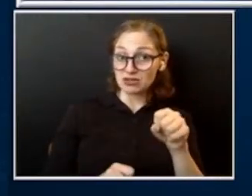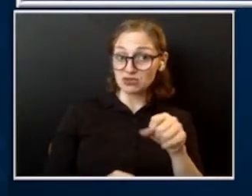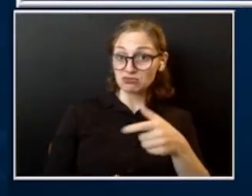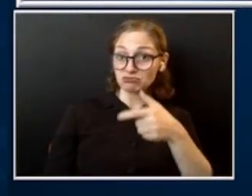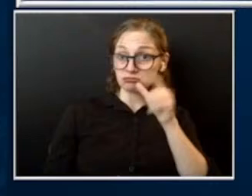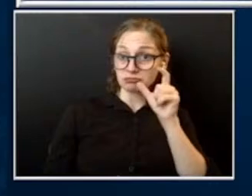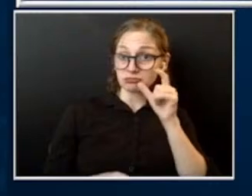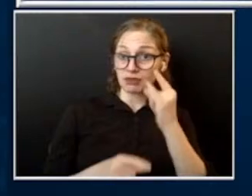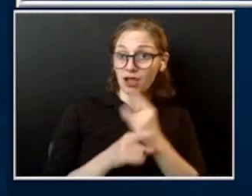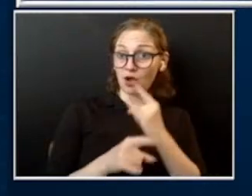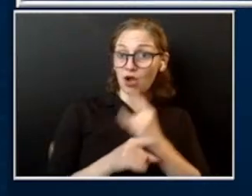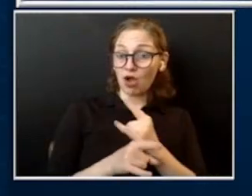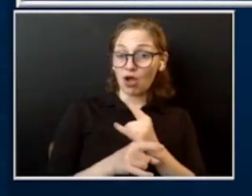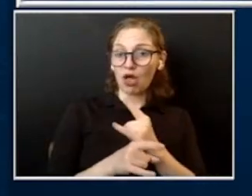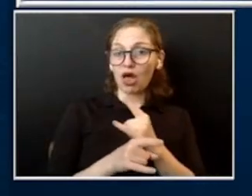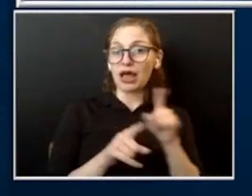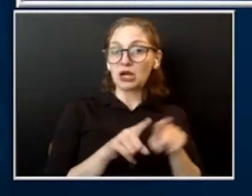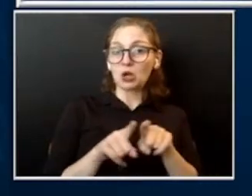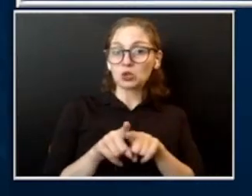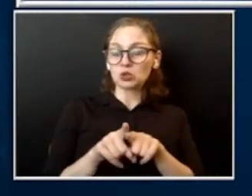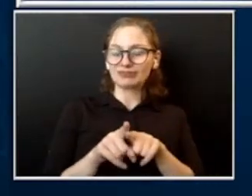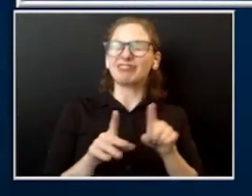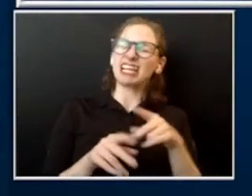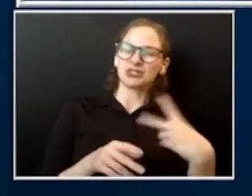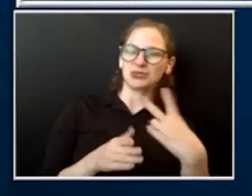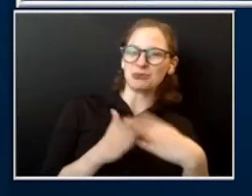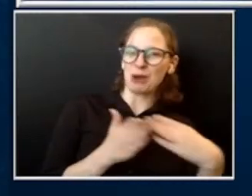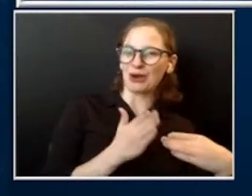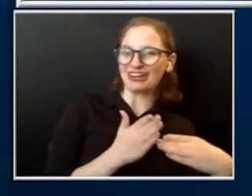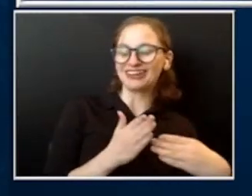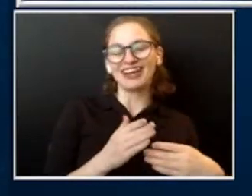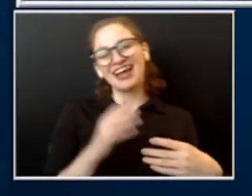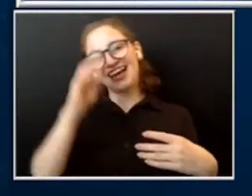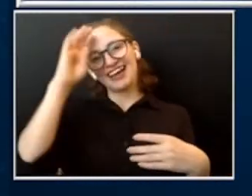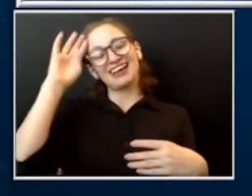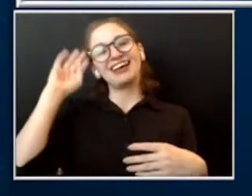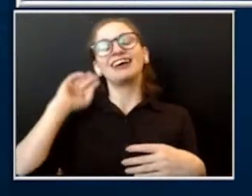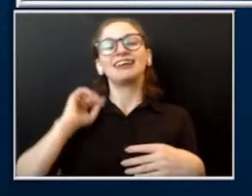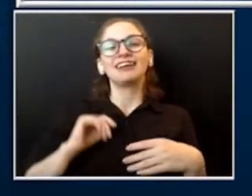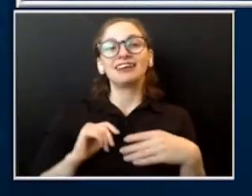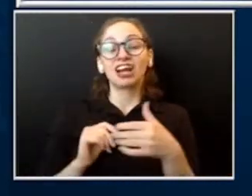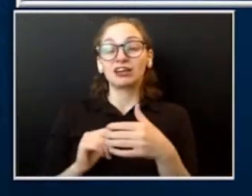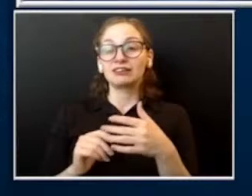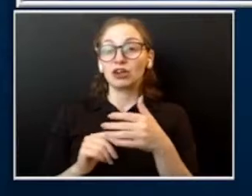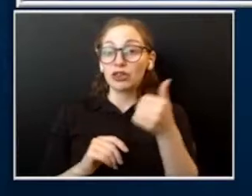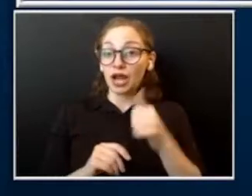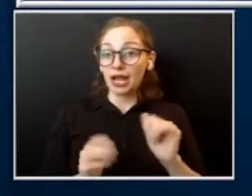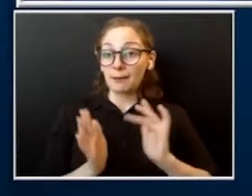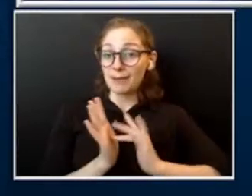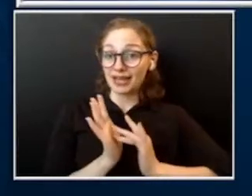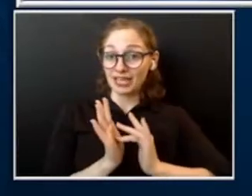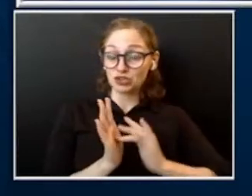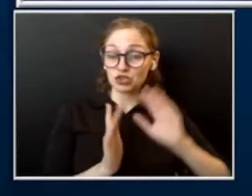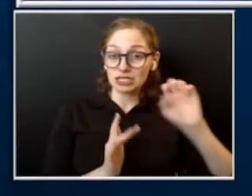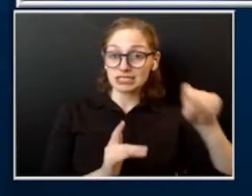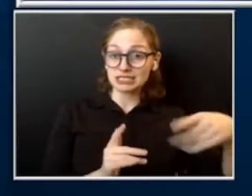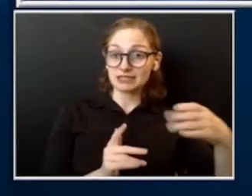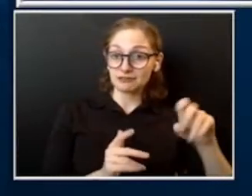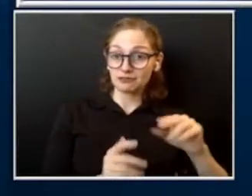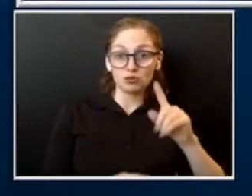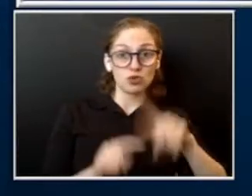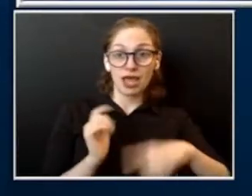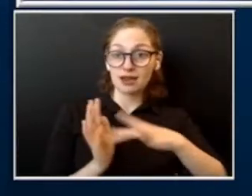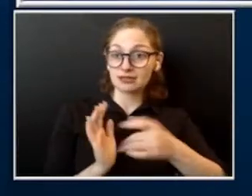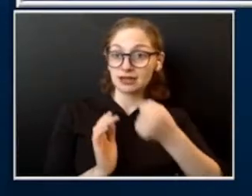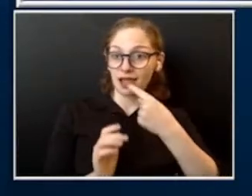And this is a two-parter, are there any medications, Steve, that you can no longer take with a donated kidney? But let's start with the alcohol